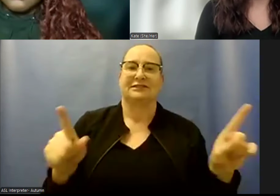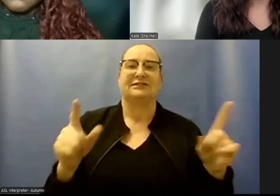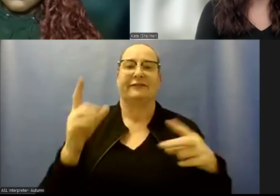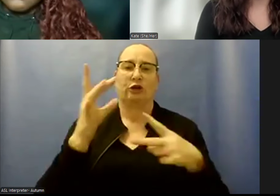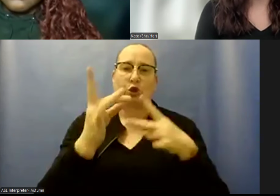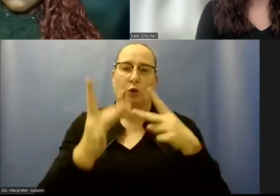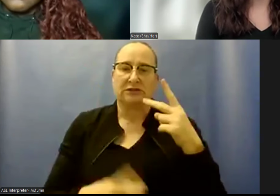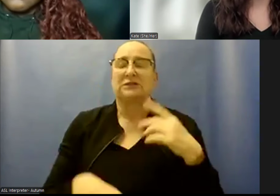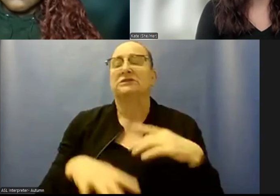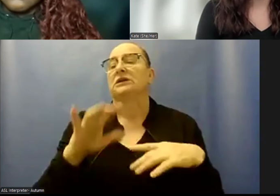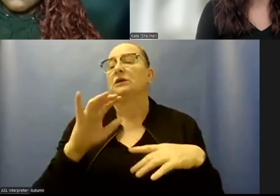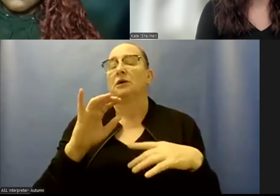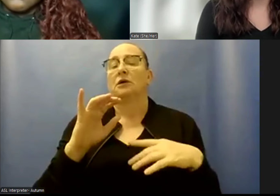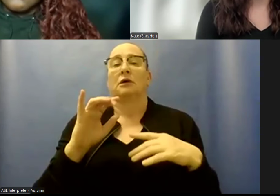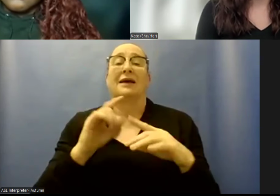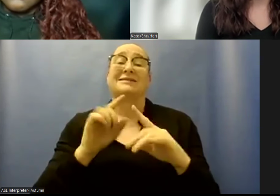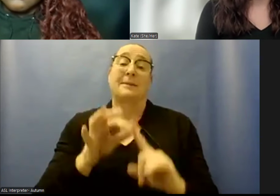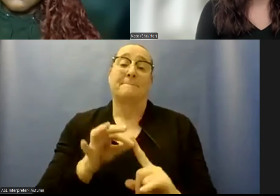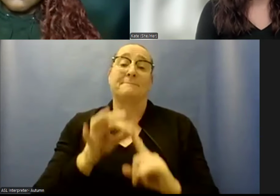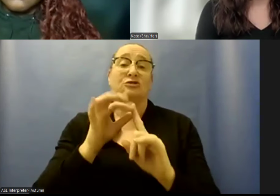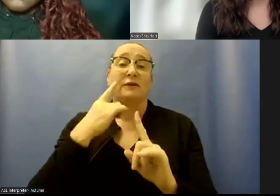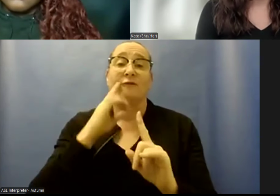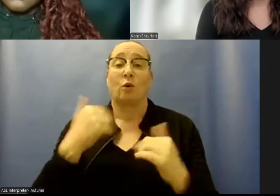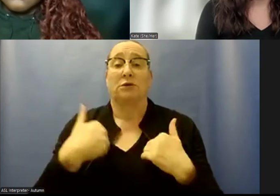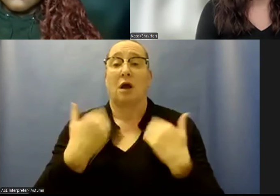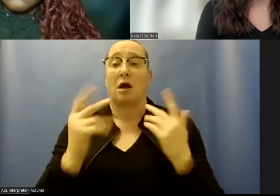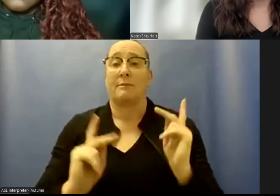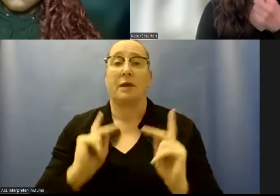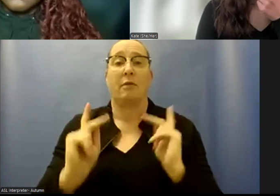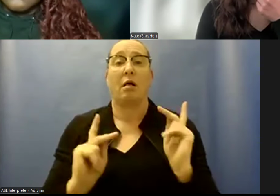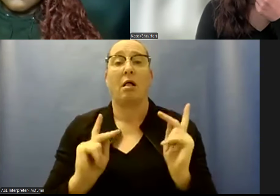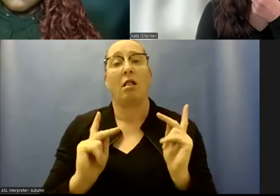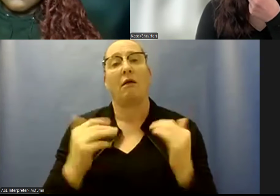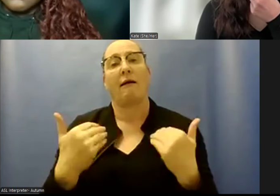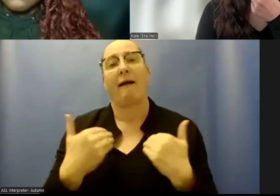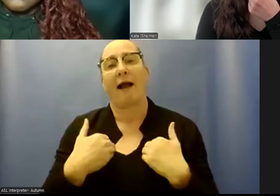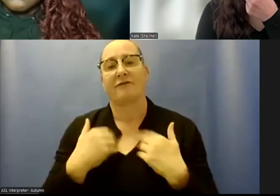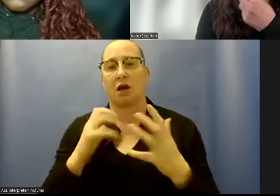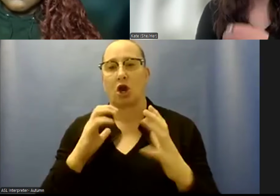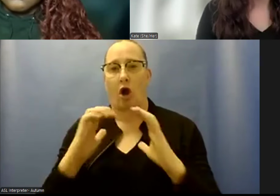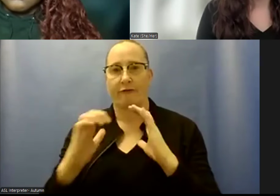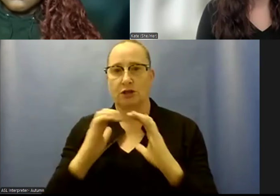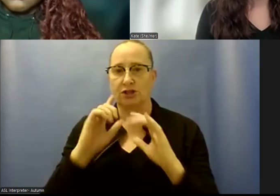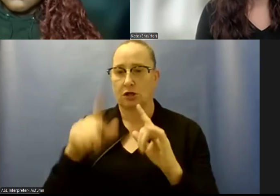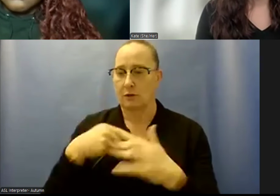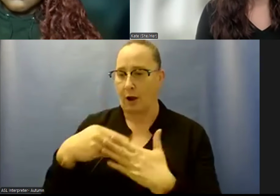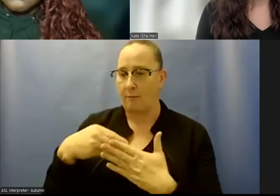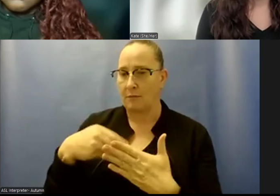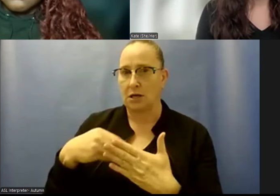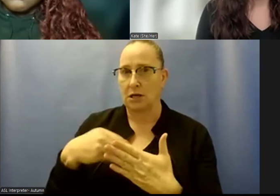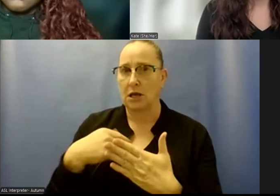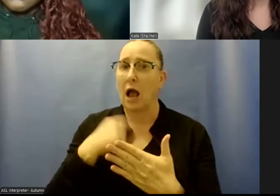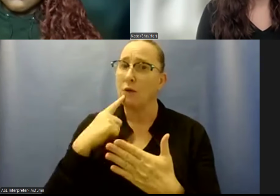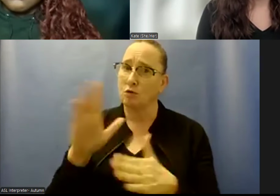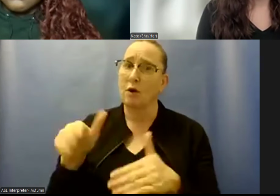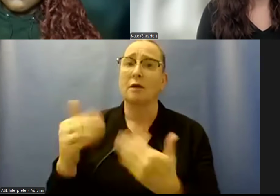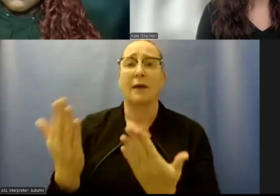think, especially for young people, having conversations about money, and I would recommend